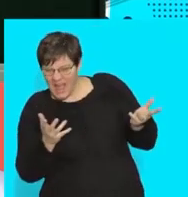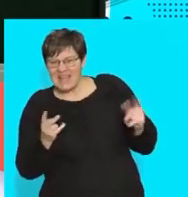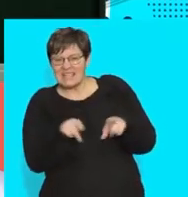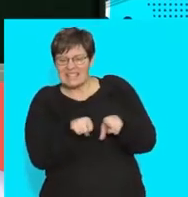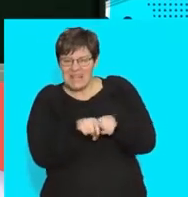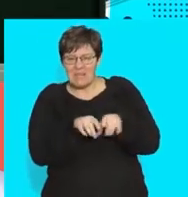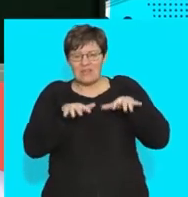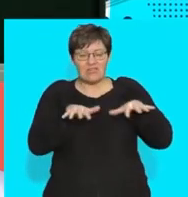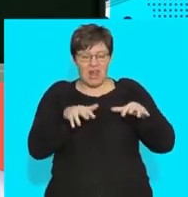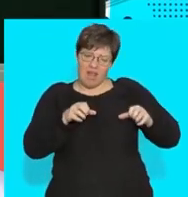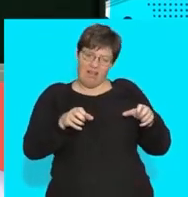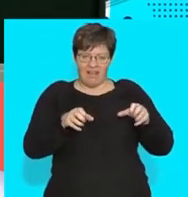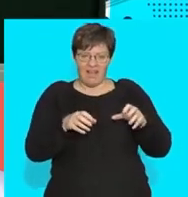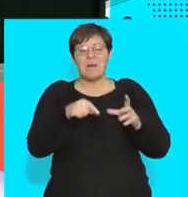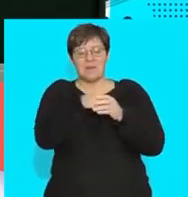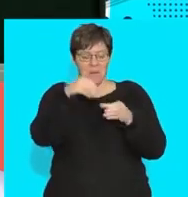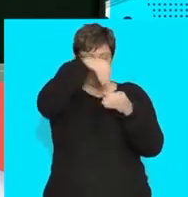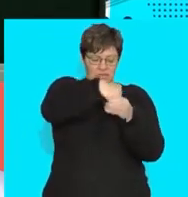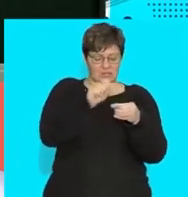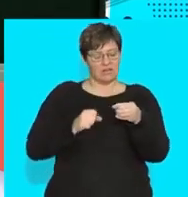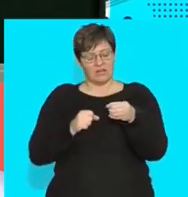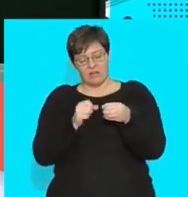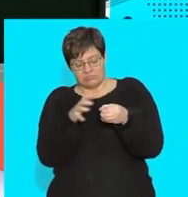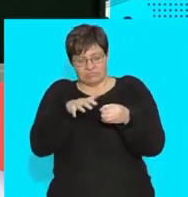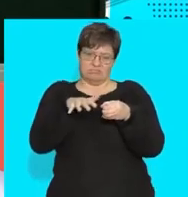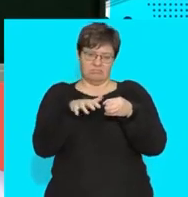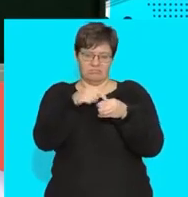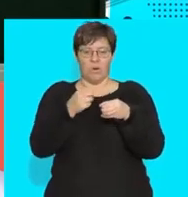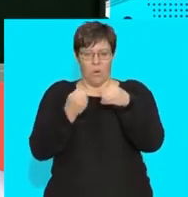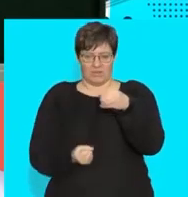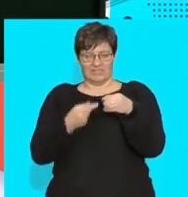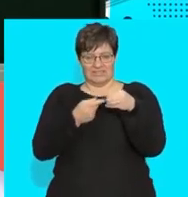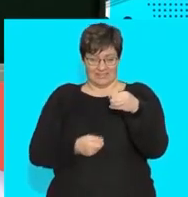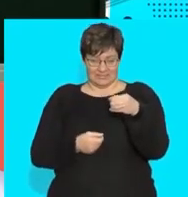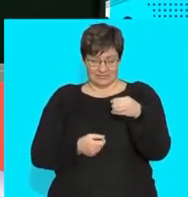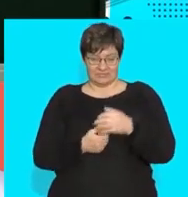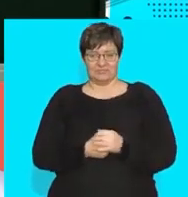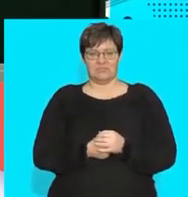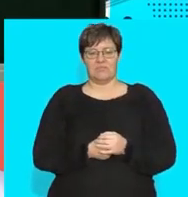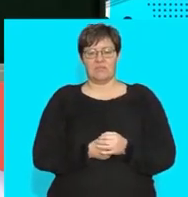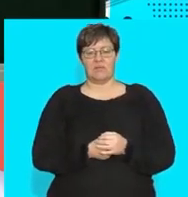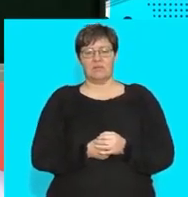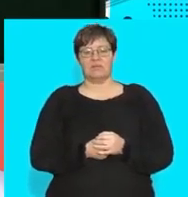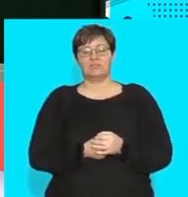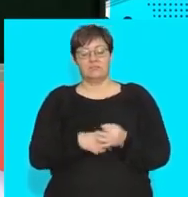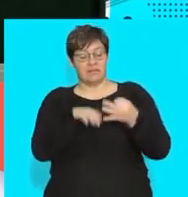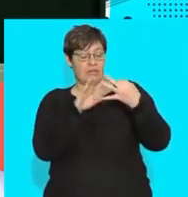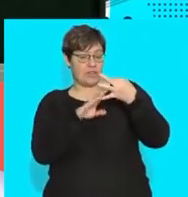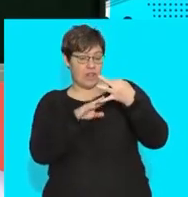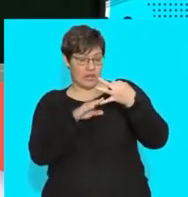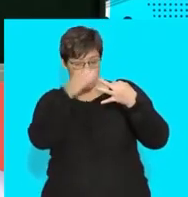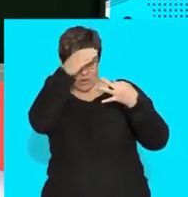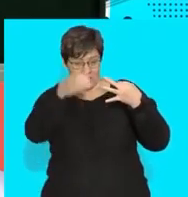Jelly also can hold things in. I can put things in, and it can hold its shape. Then we looked at the